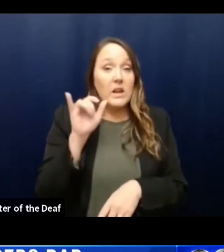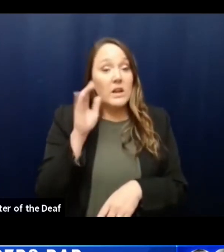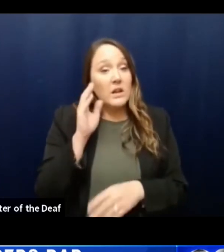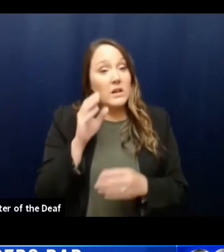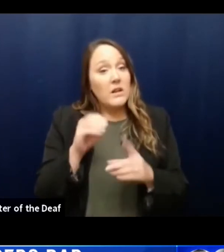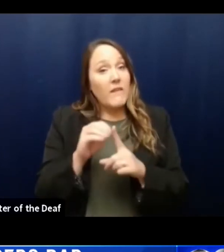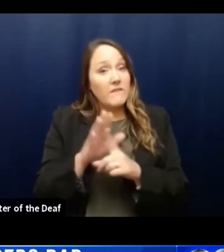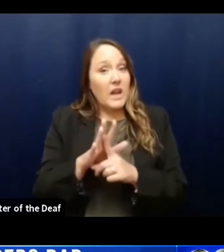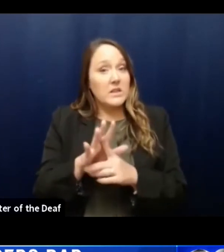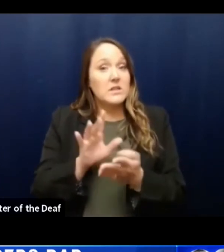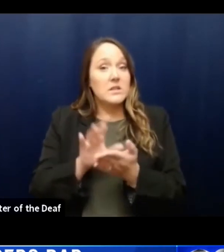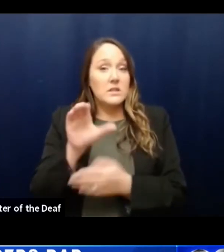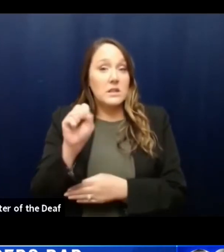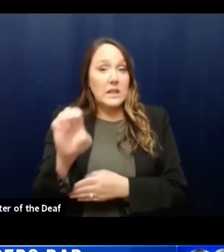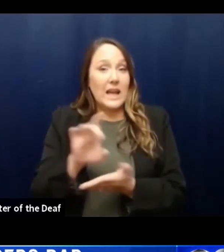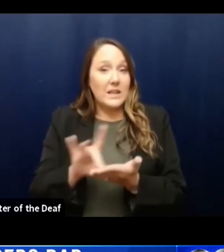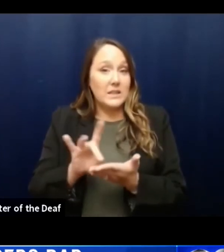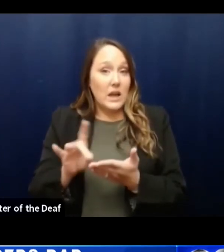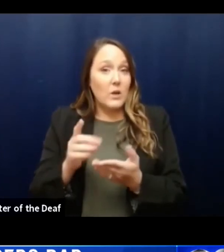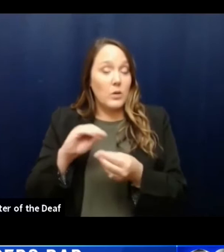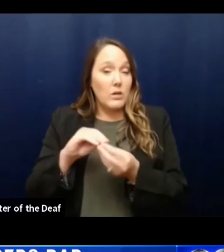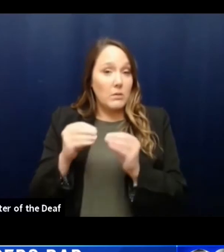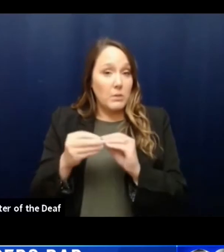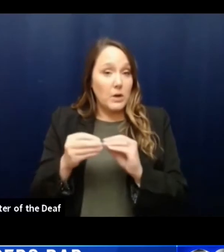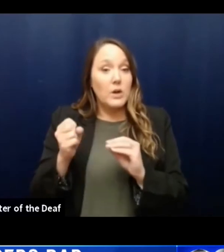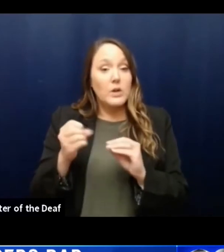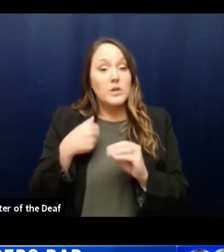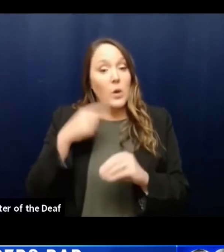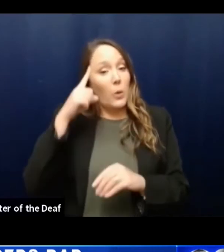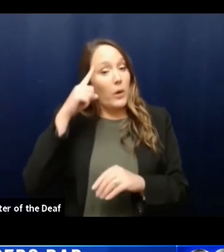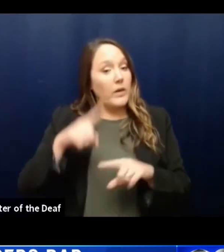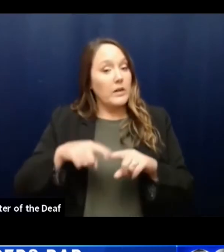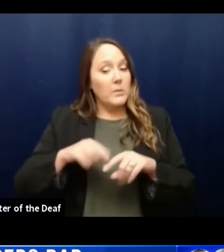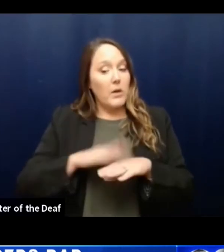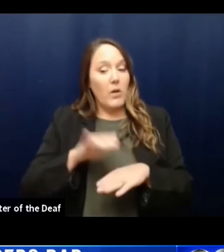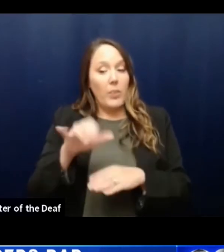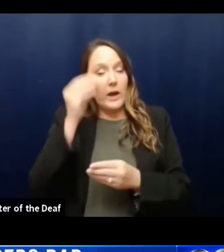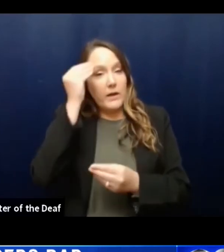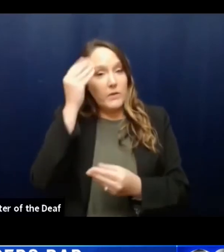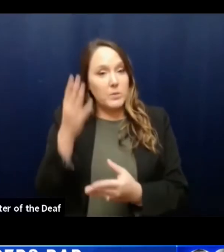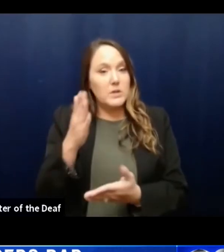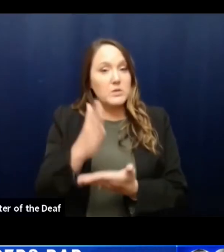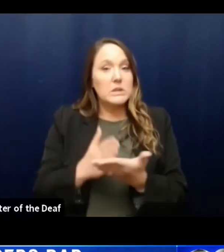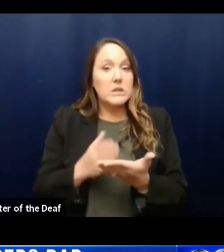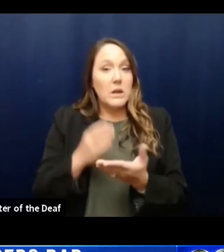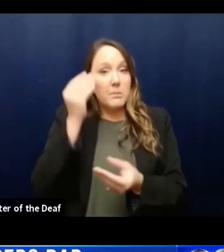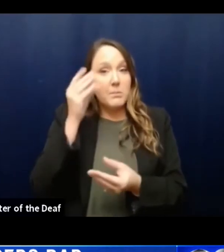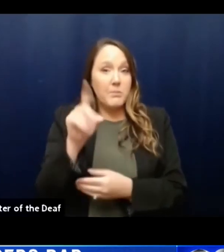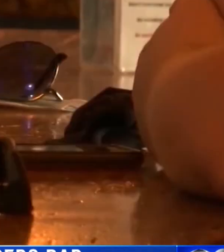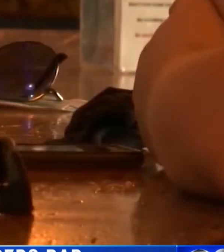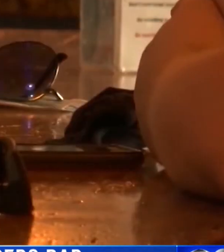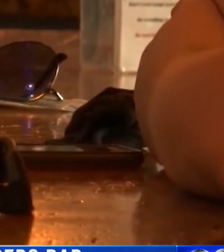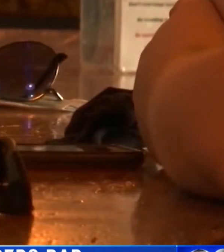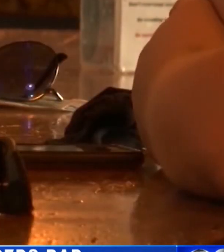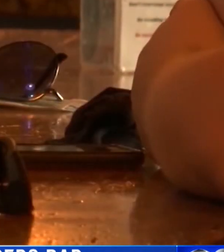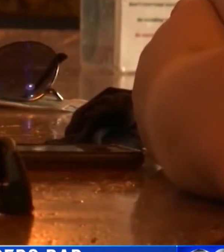case counts. So I'm hopeful, I think based on that information, there's some data to support taking that action.